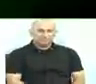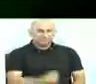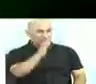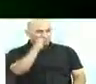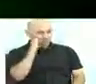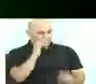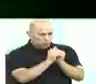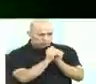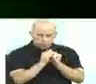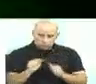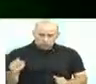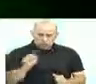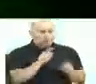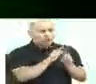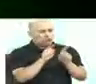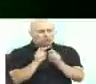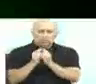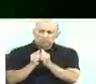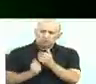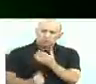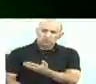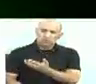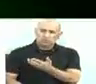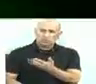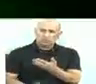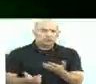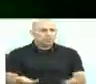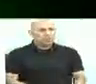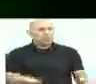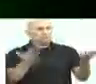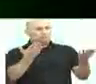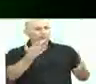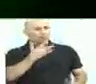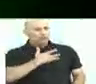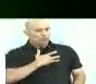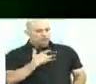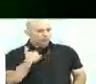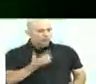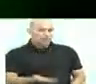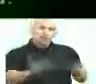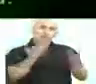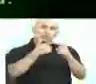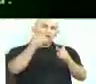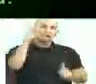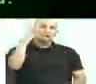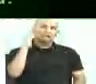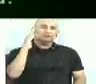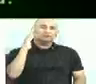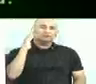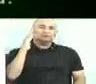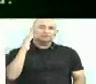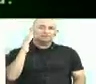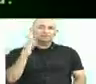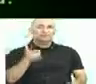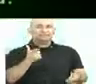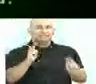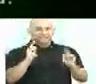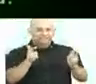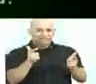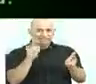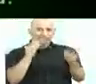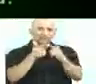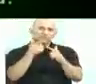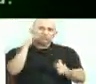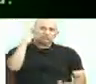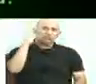God be with you. And also with you. Lift up your hearts. We lift them up to God. Let us give thanks to